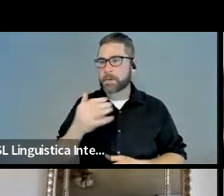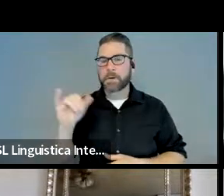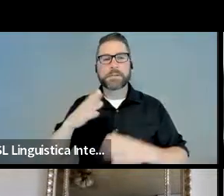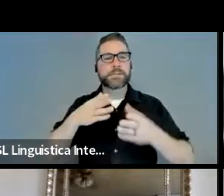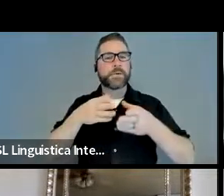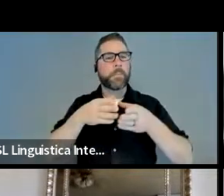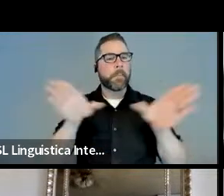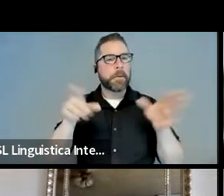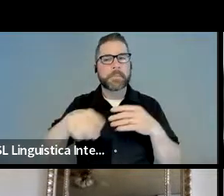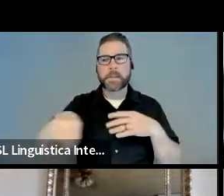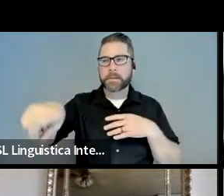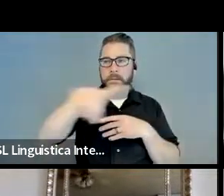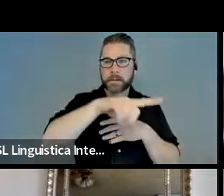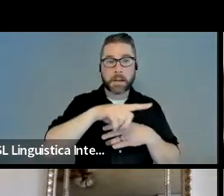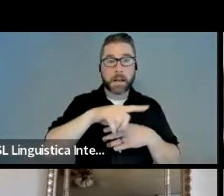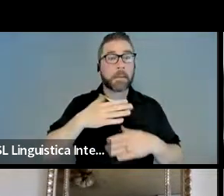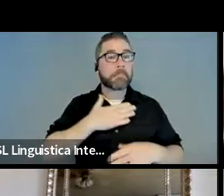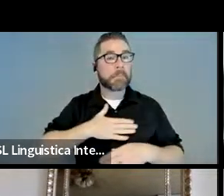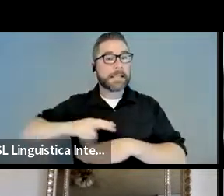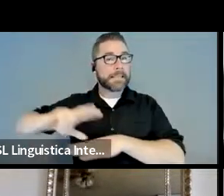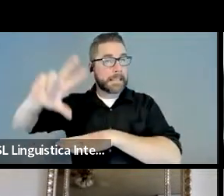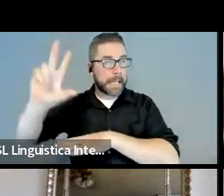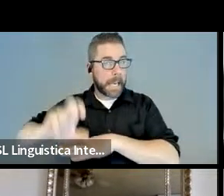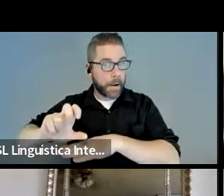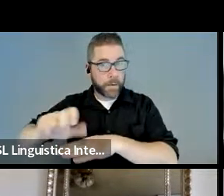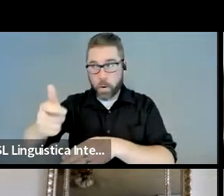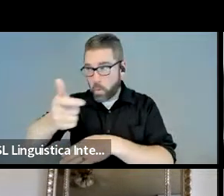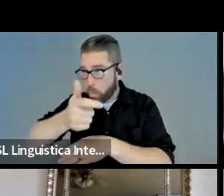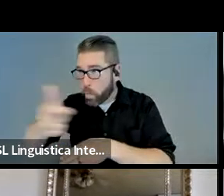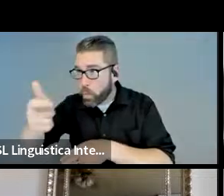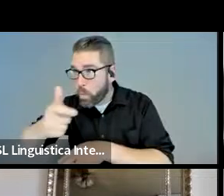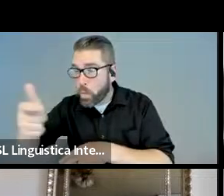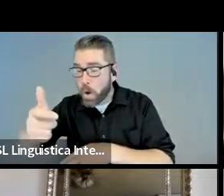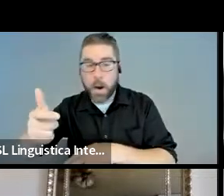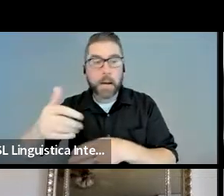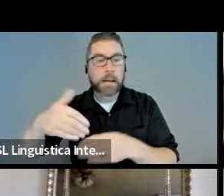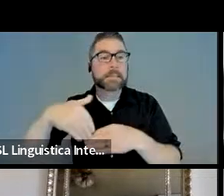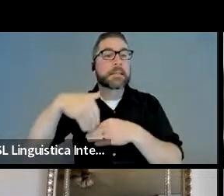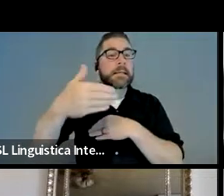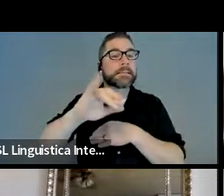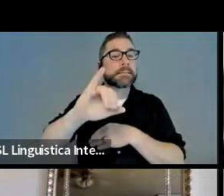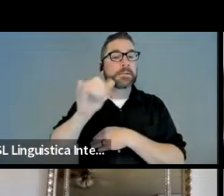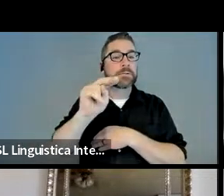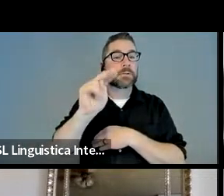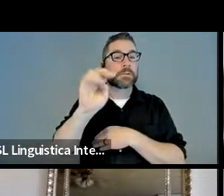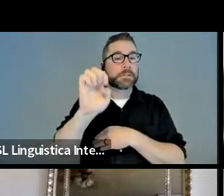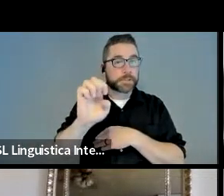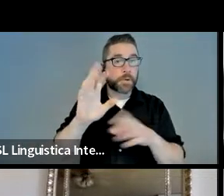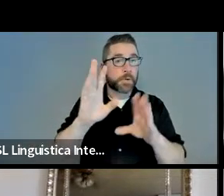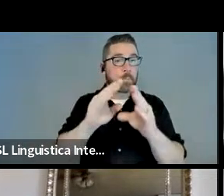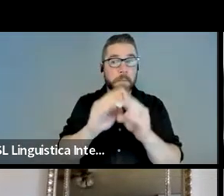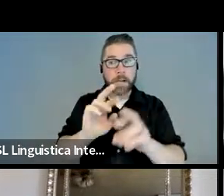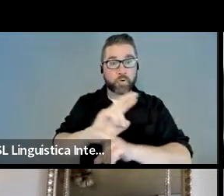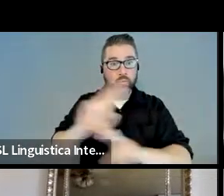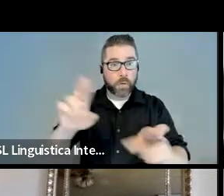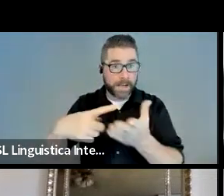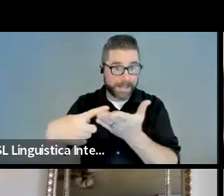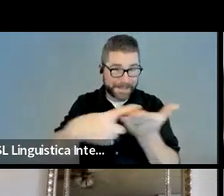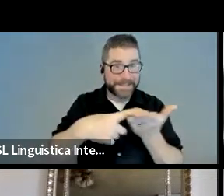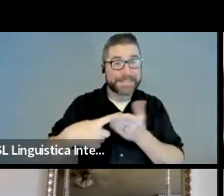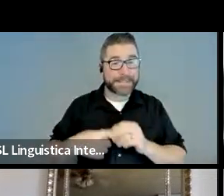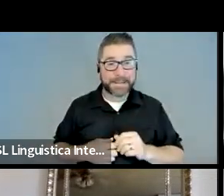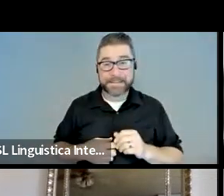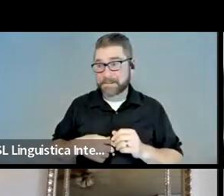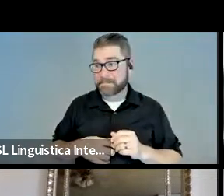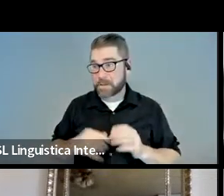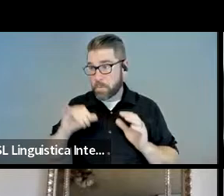it, and come ready to engage with that presentation at the June meeting. So with that said, if it's okay with you all, we'd